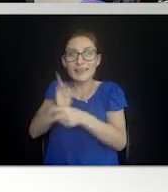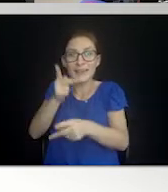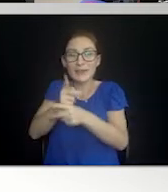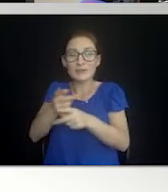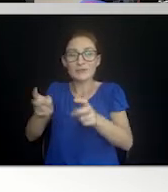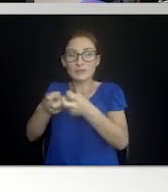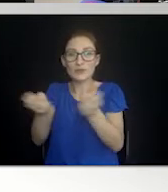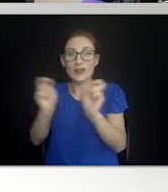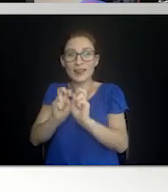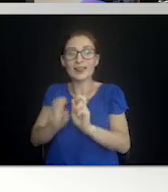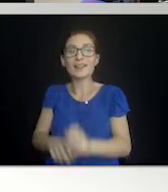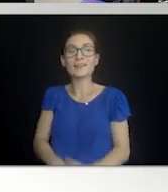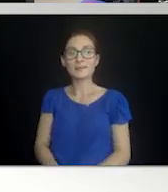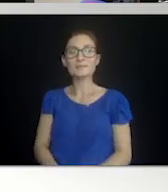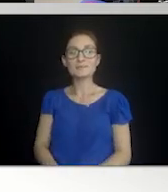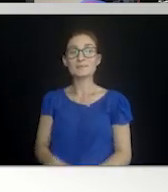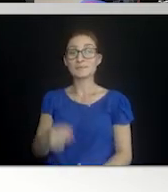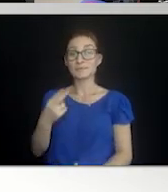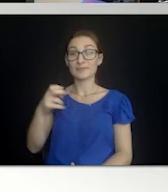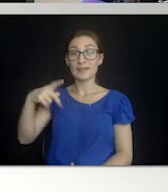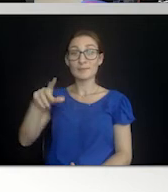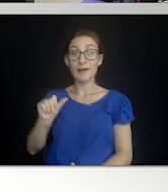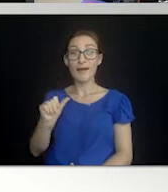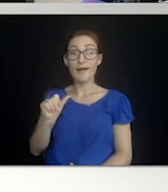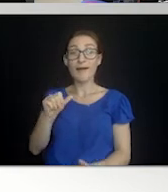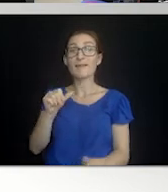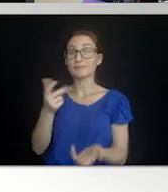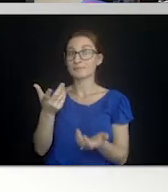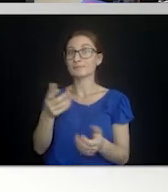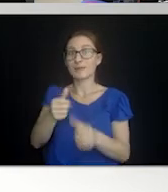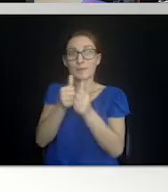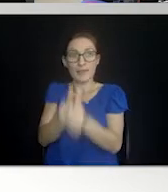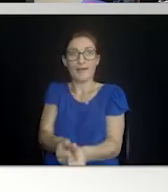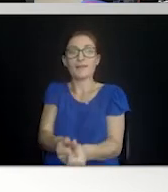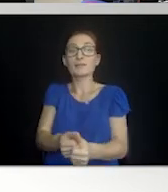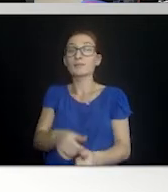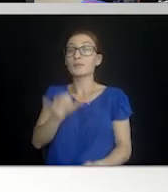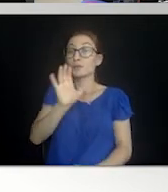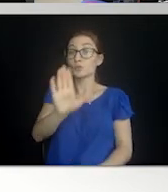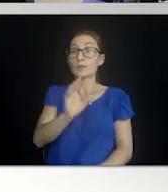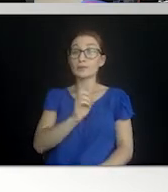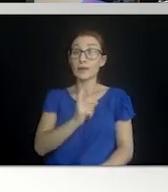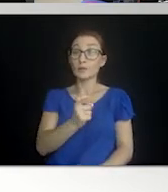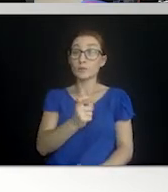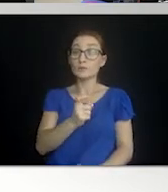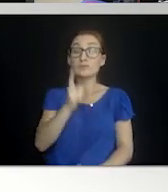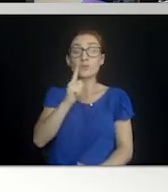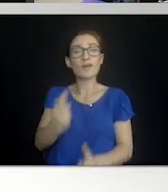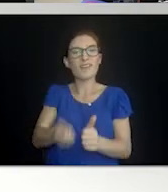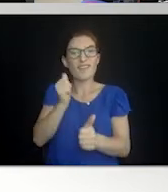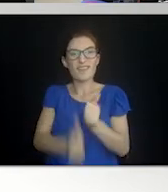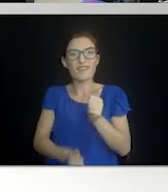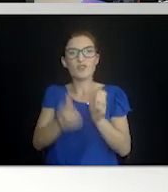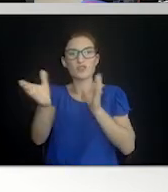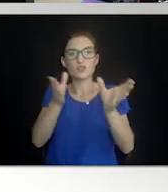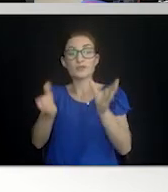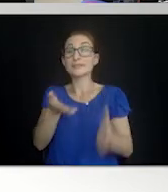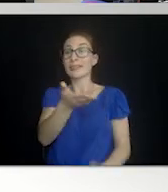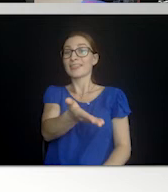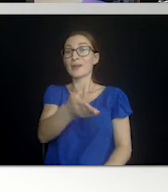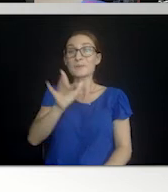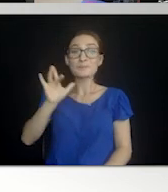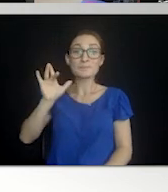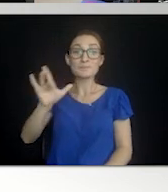circle. HIPAA-compliant doc storage of all your records. That original diagnosis, the ones you need to provide to get every single